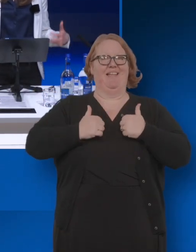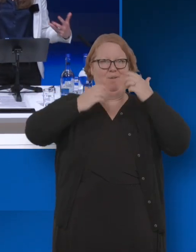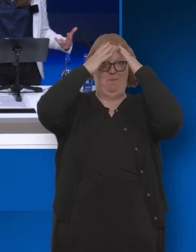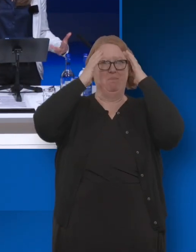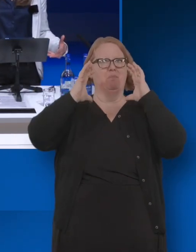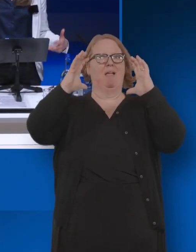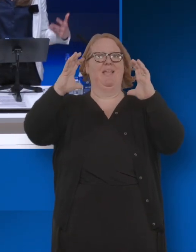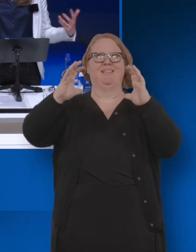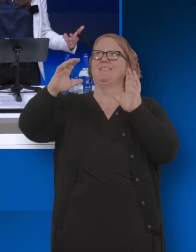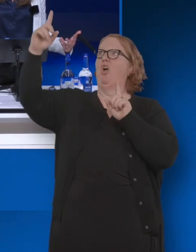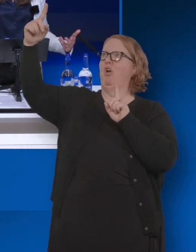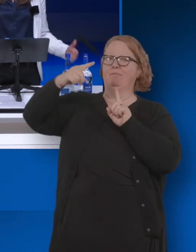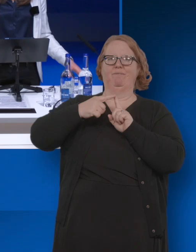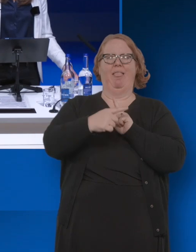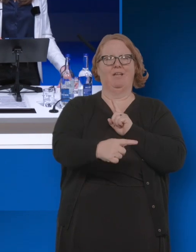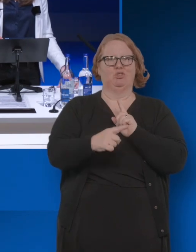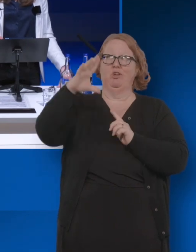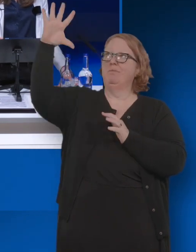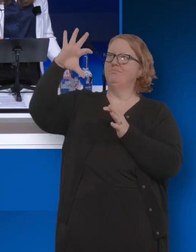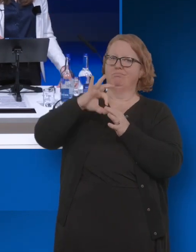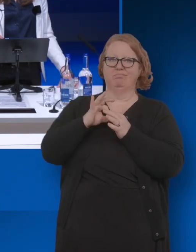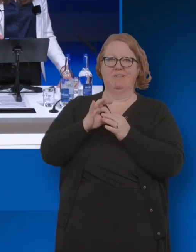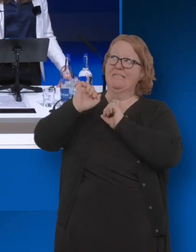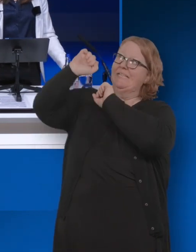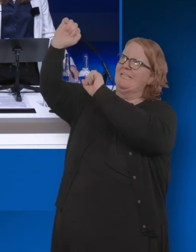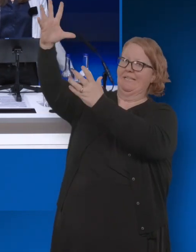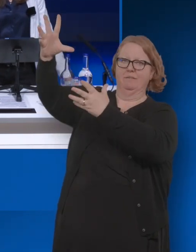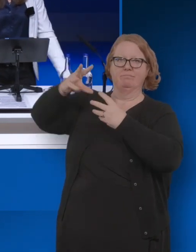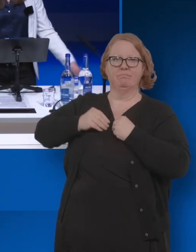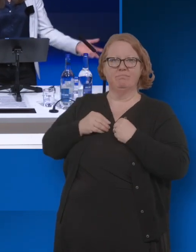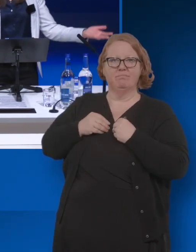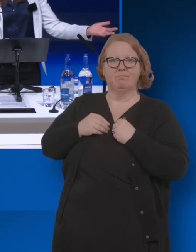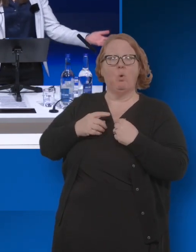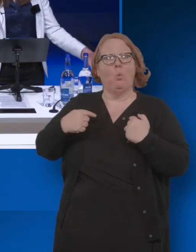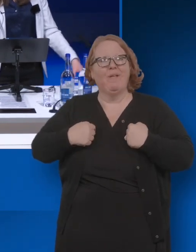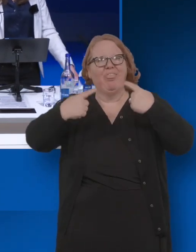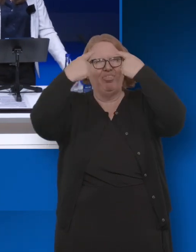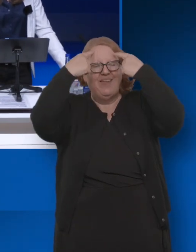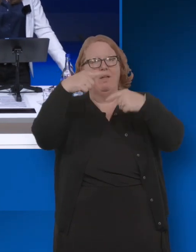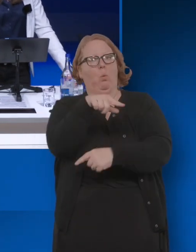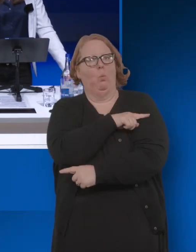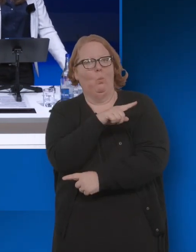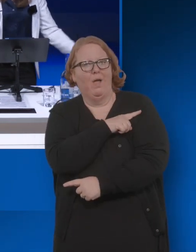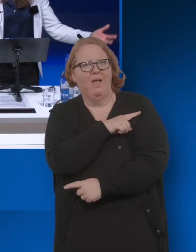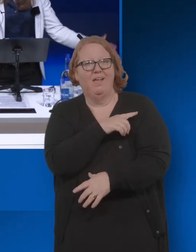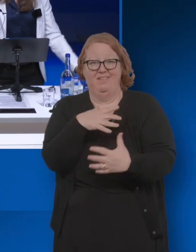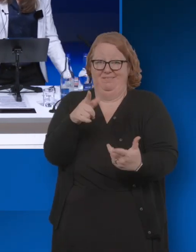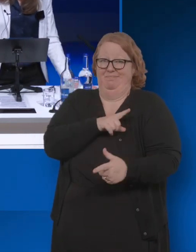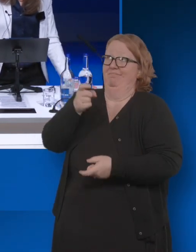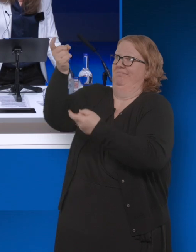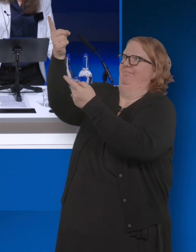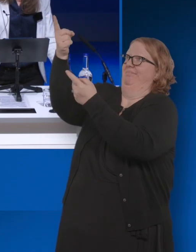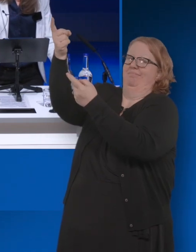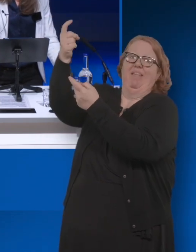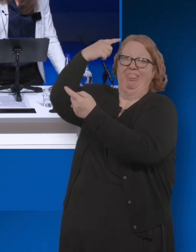our imprints, they are reflections of the mind of God. Why can we think? We can think because